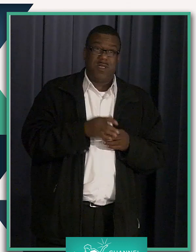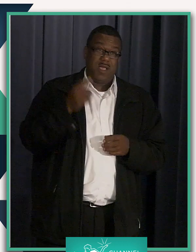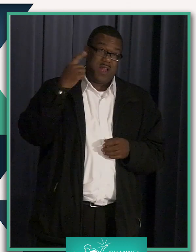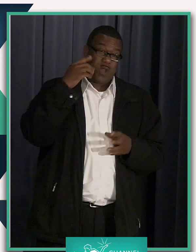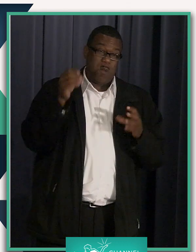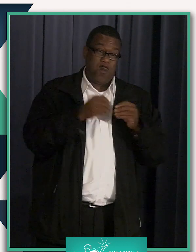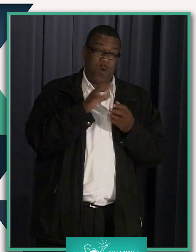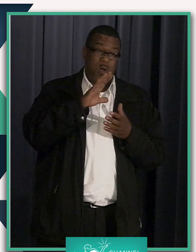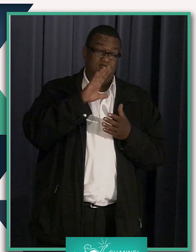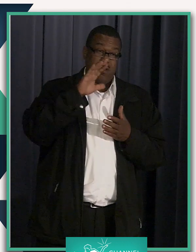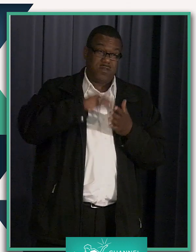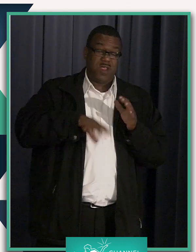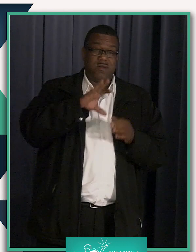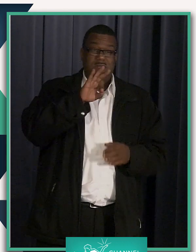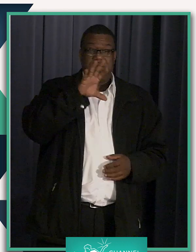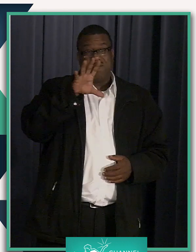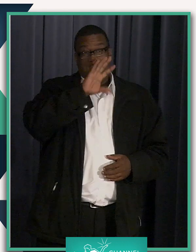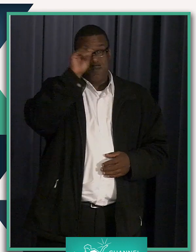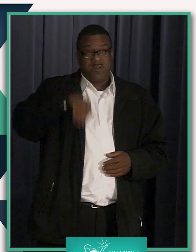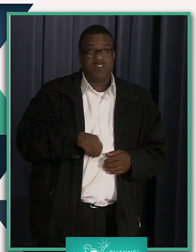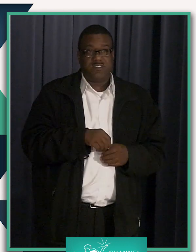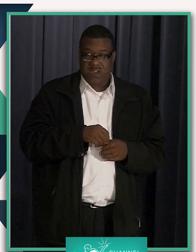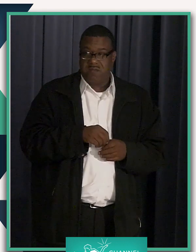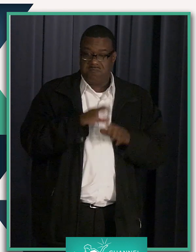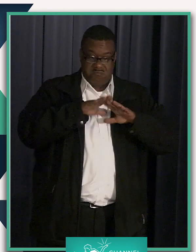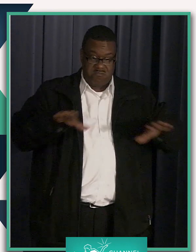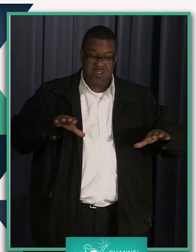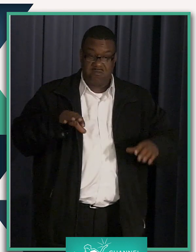than 95% of families with children are going to be eligible.